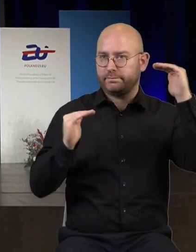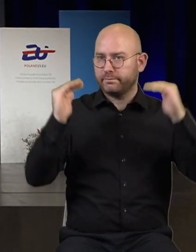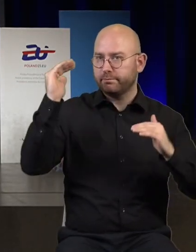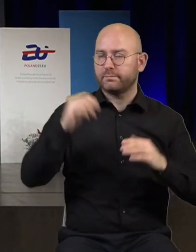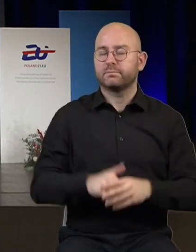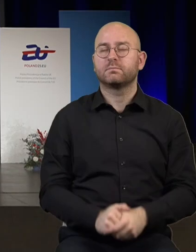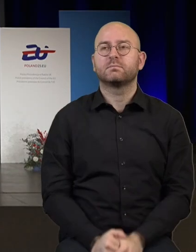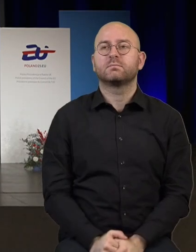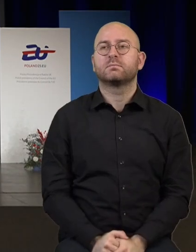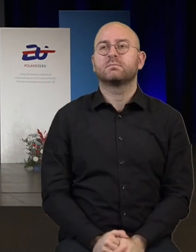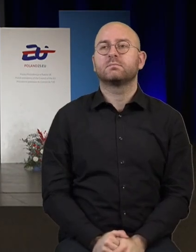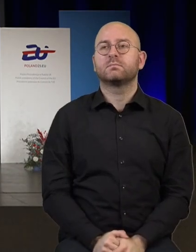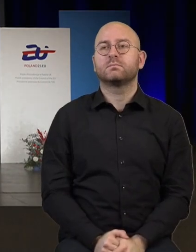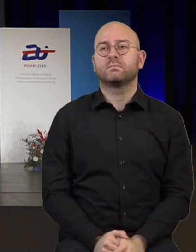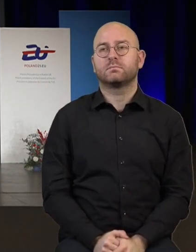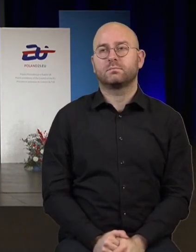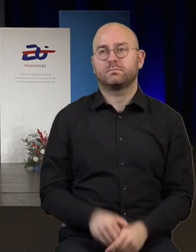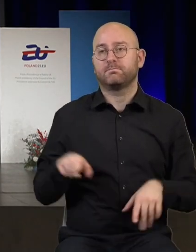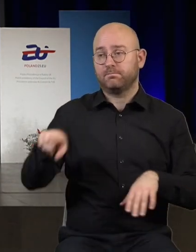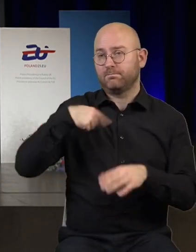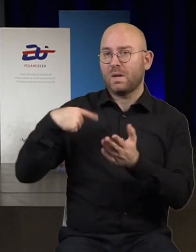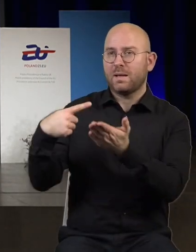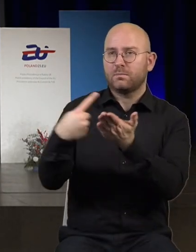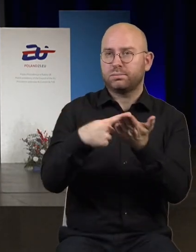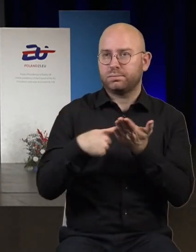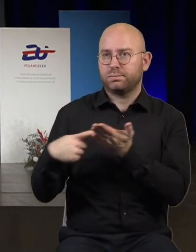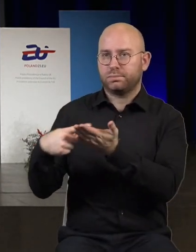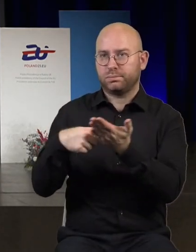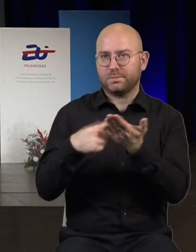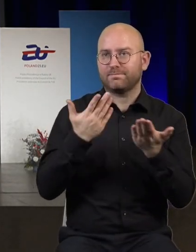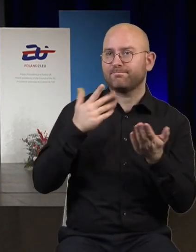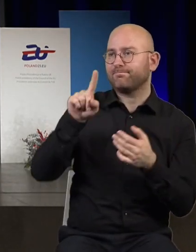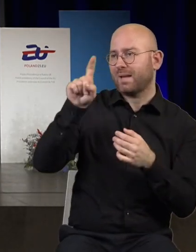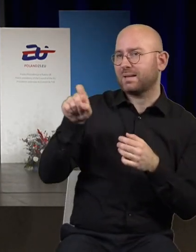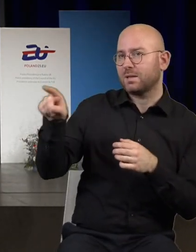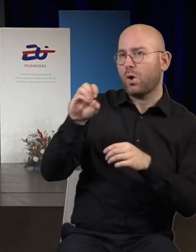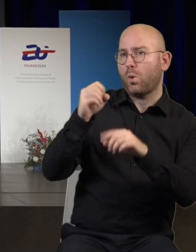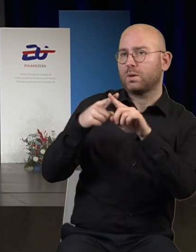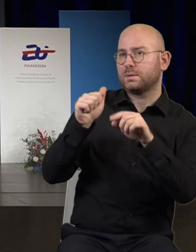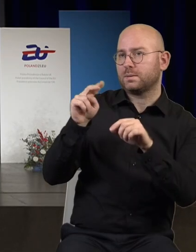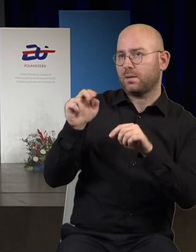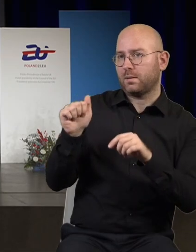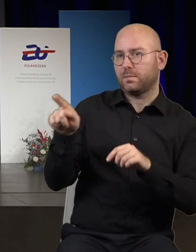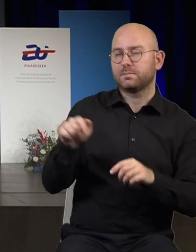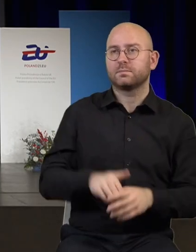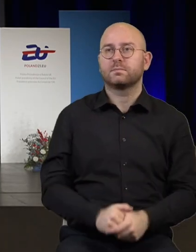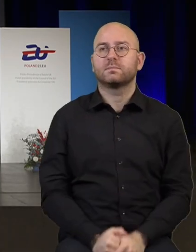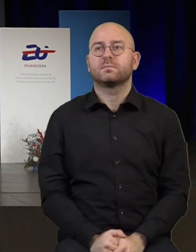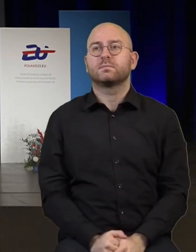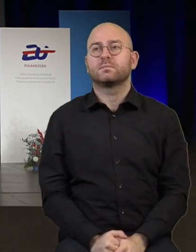mentioned in your speech, and it was also mentioned today in the morning in the speeches,